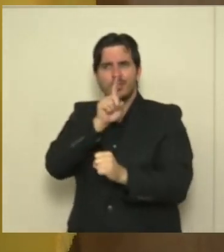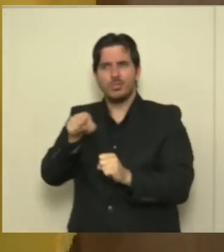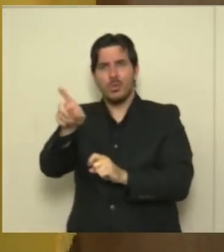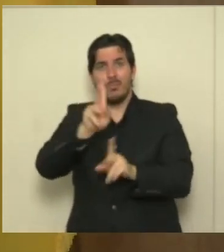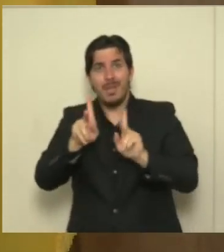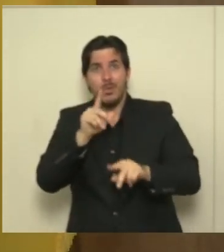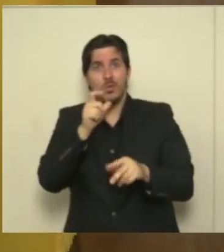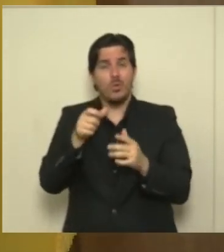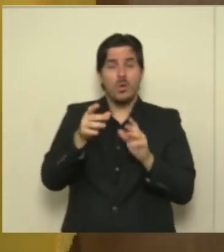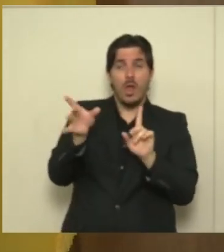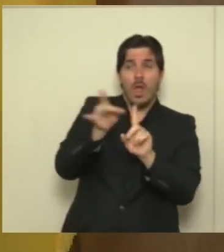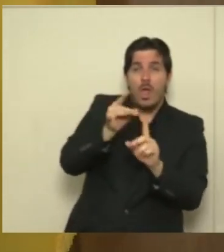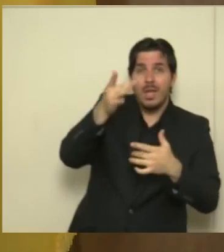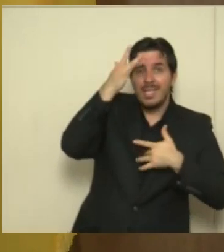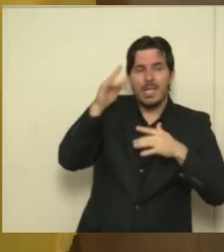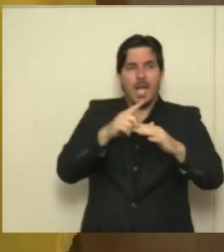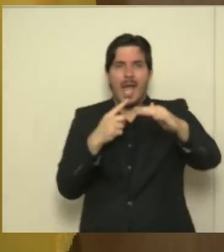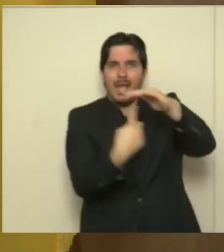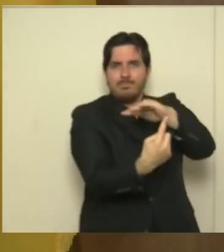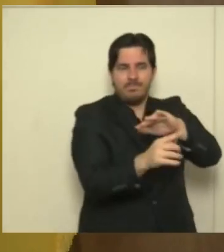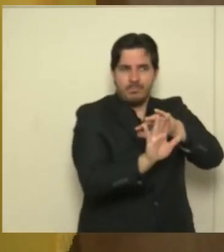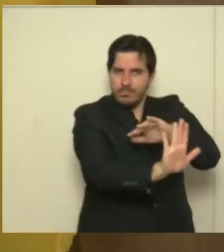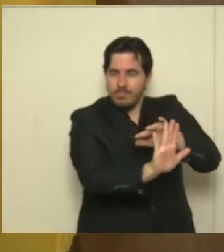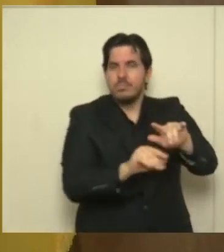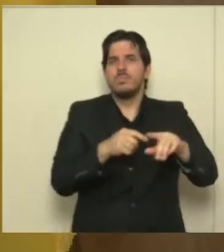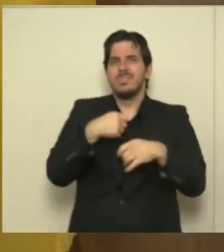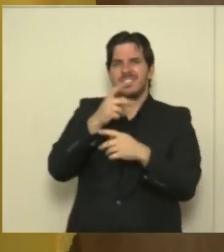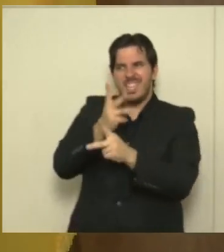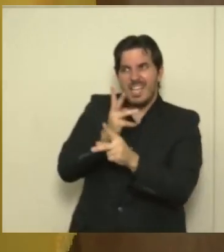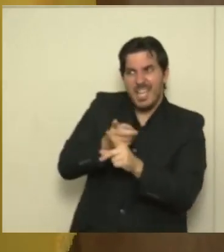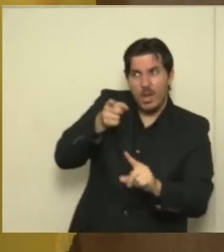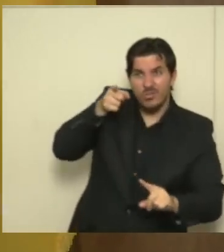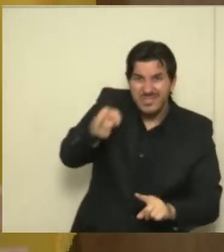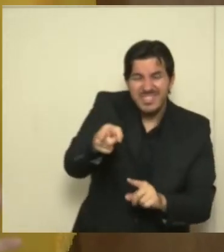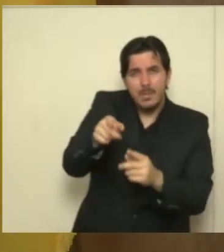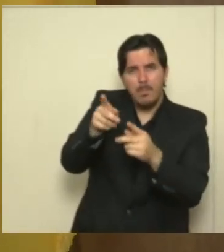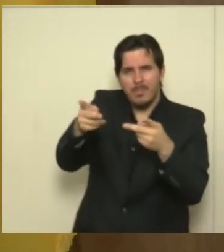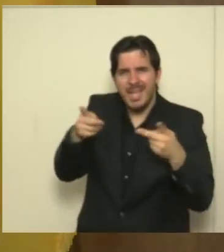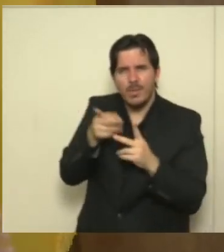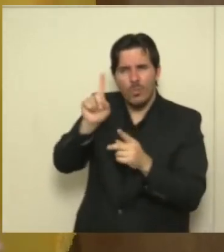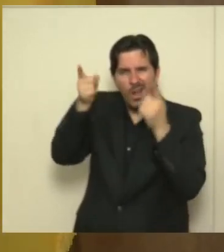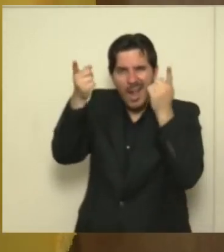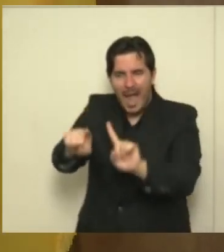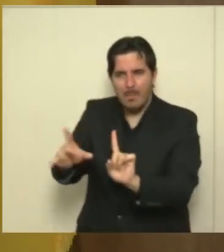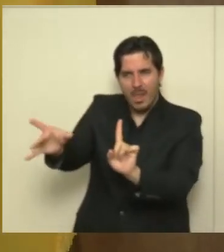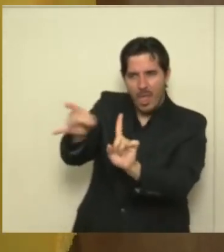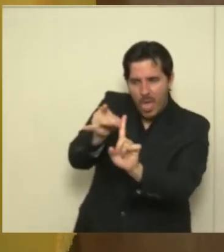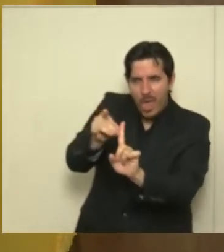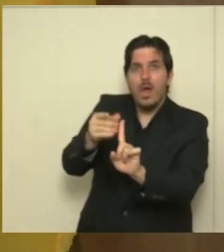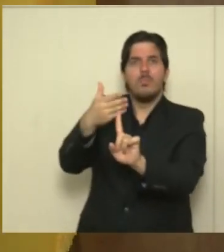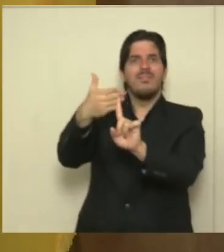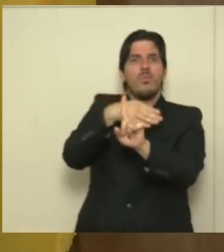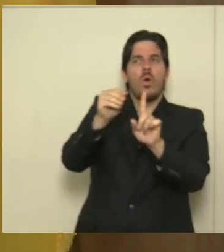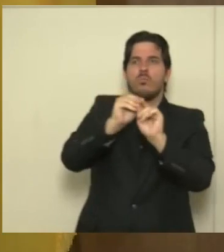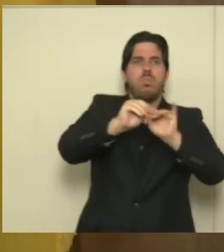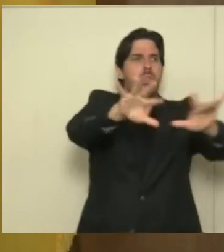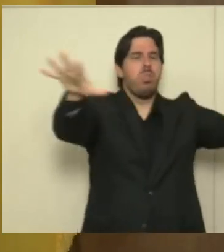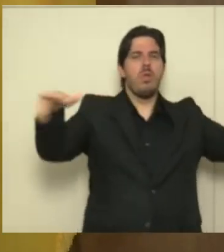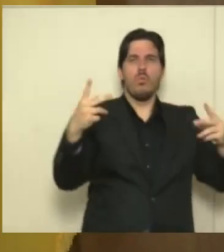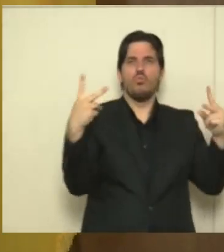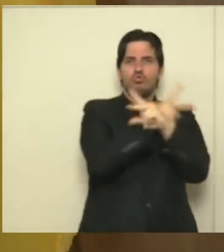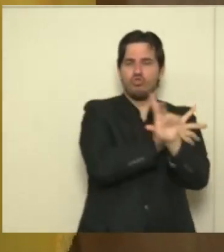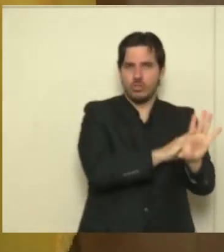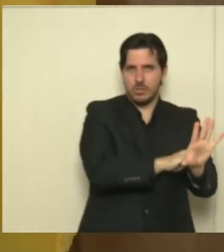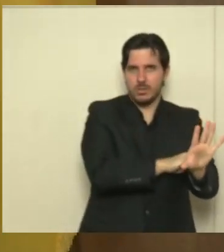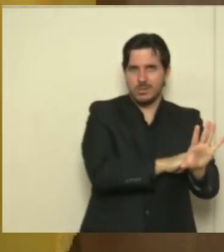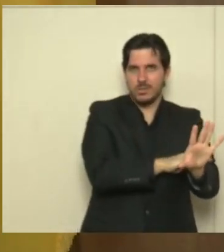self-isolate, and taking care of it at the source before it becomes a problem in the state. This is how we